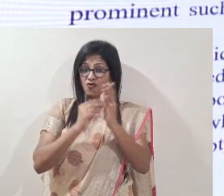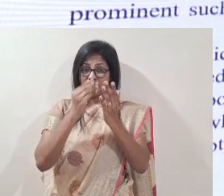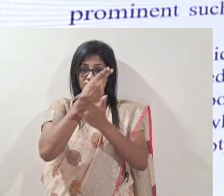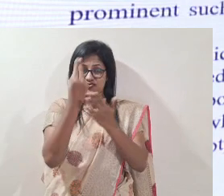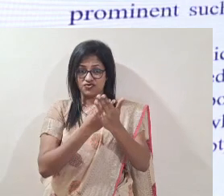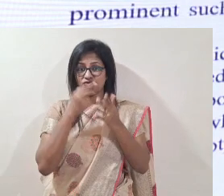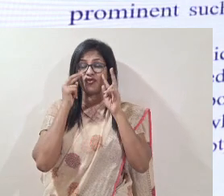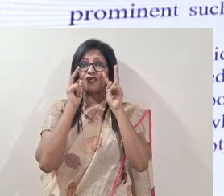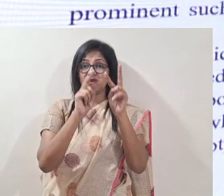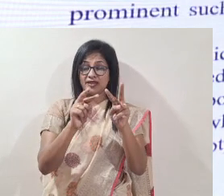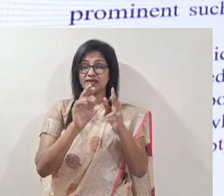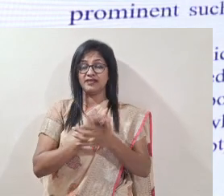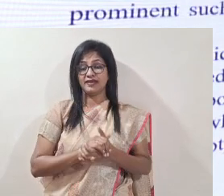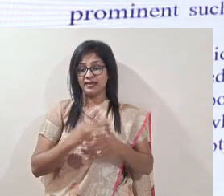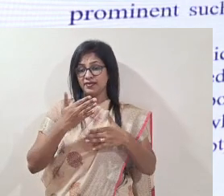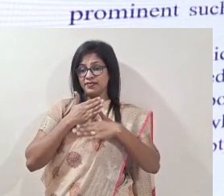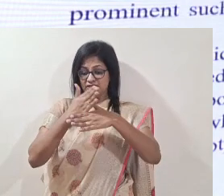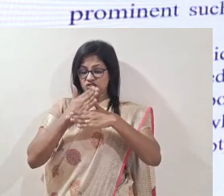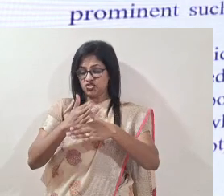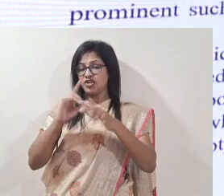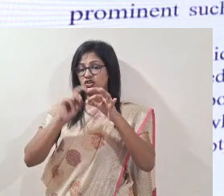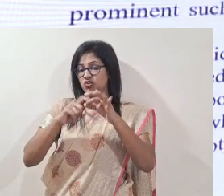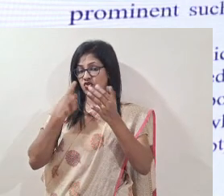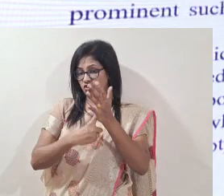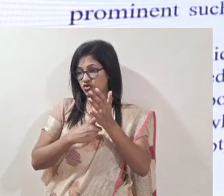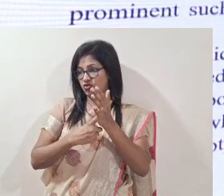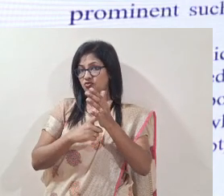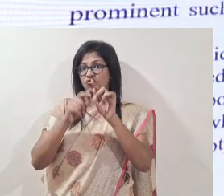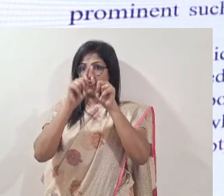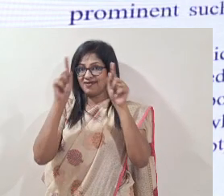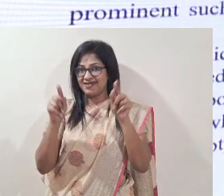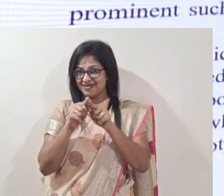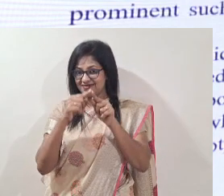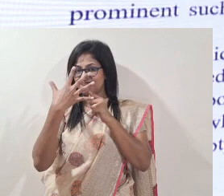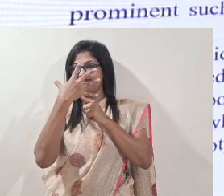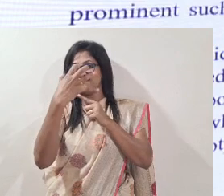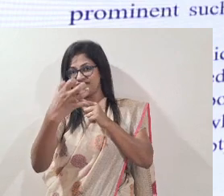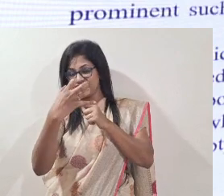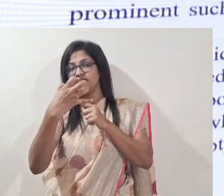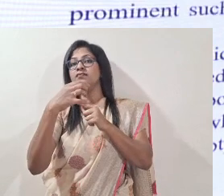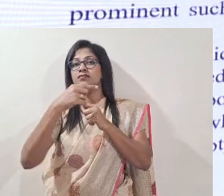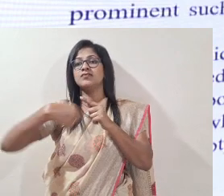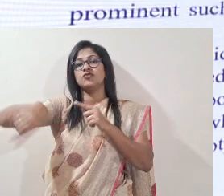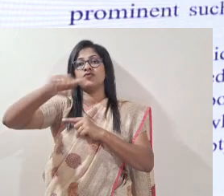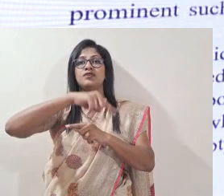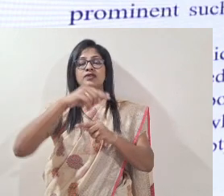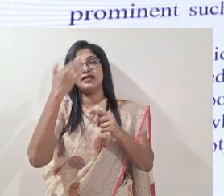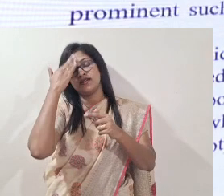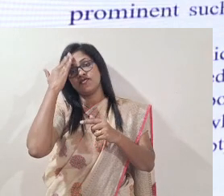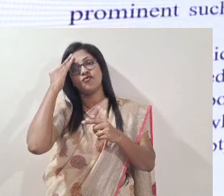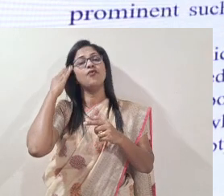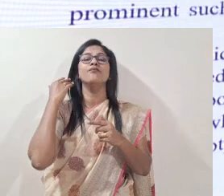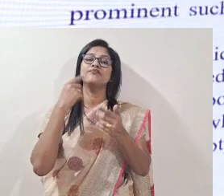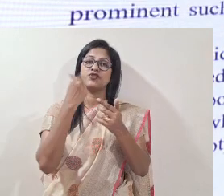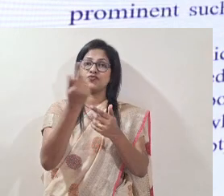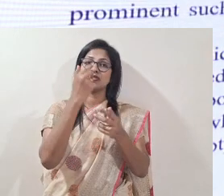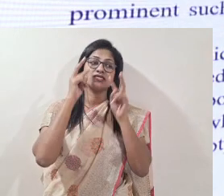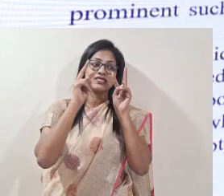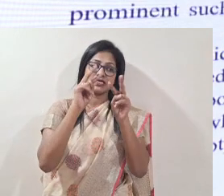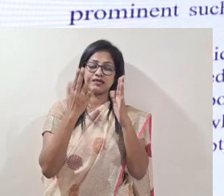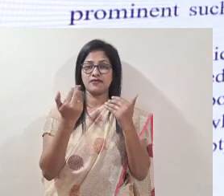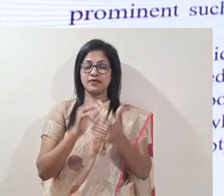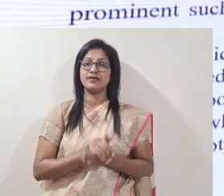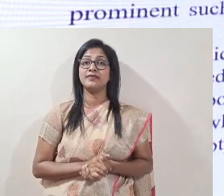drawings can be, I have shared the QR link at the end of the presentation, so they can be referred from there.